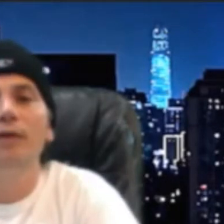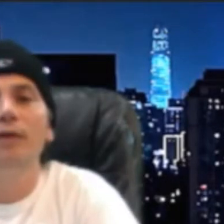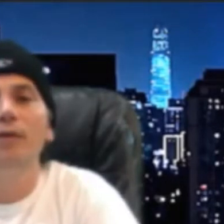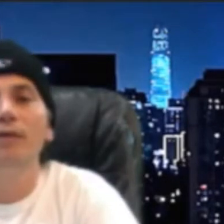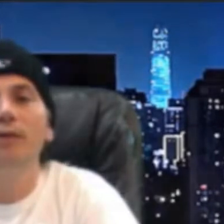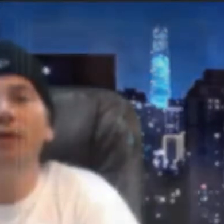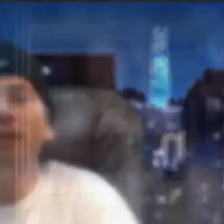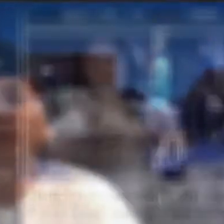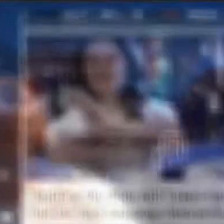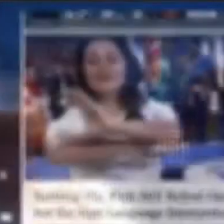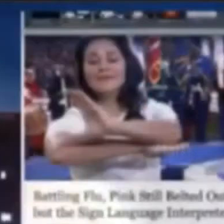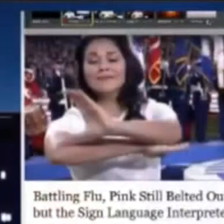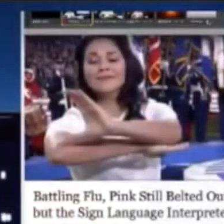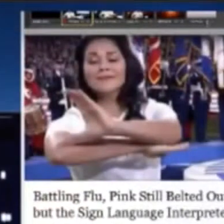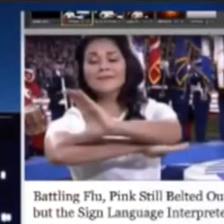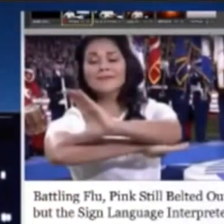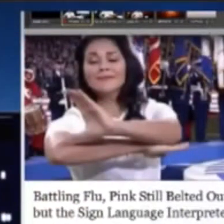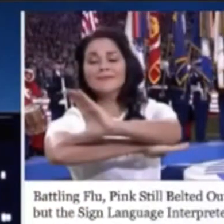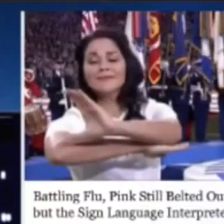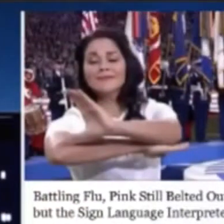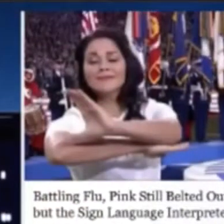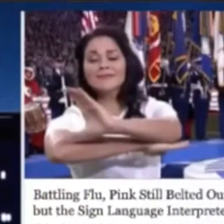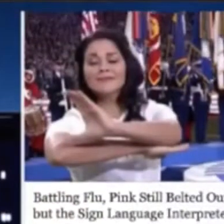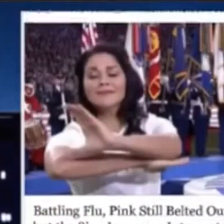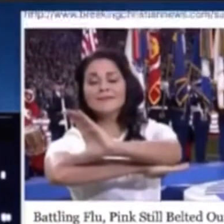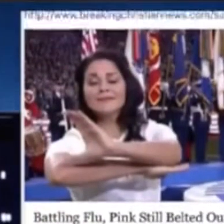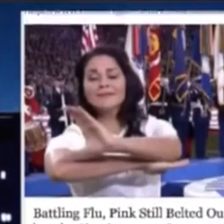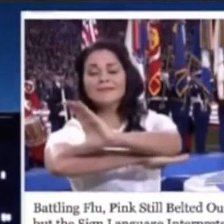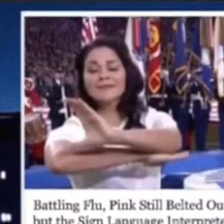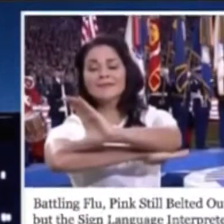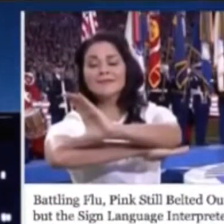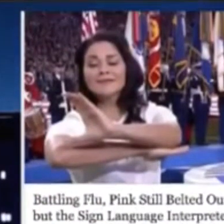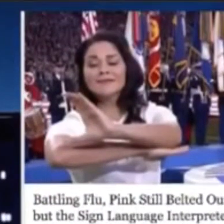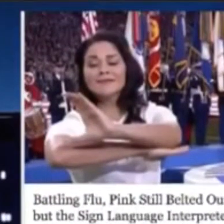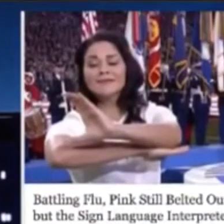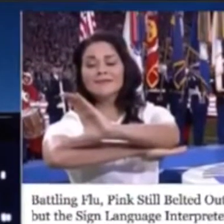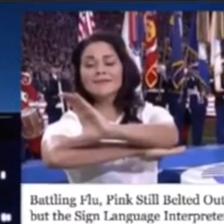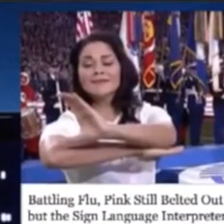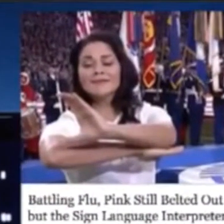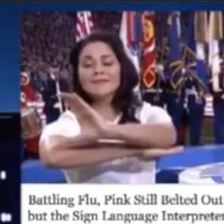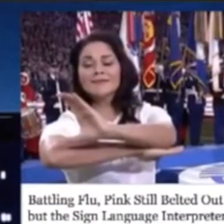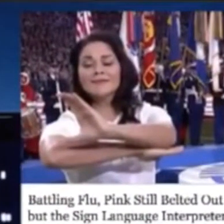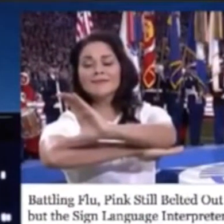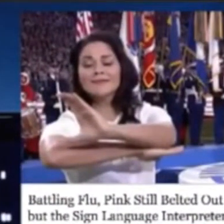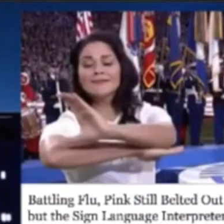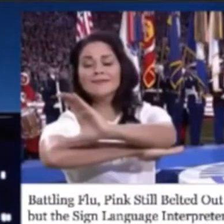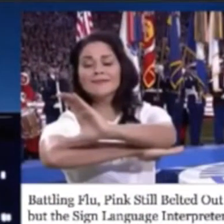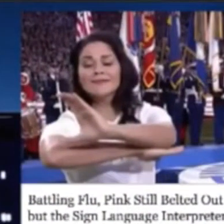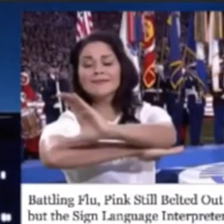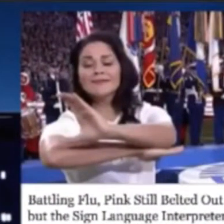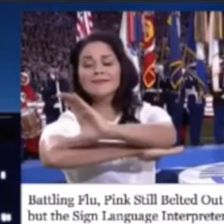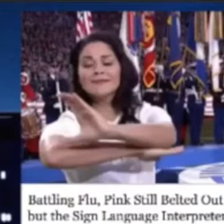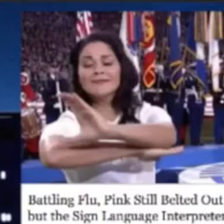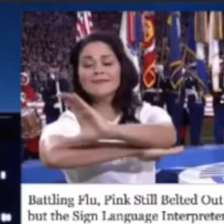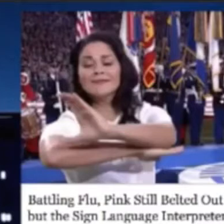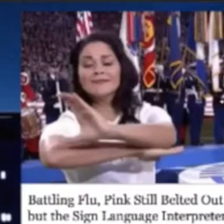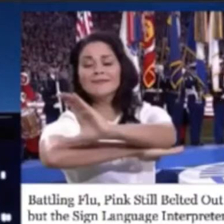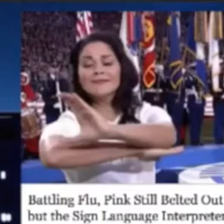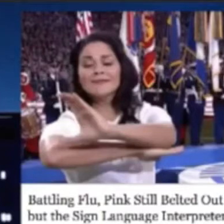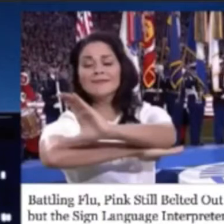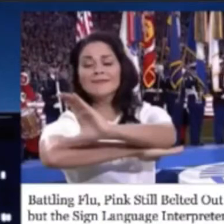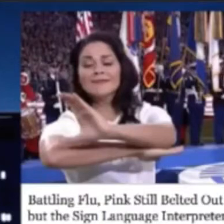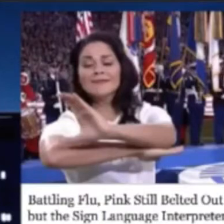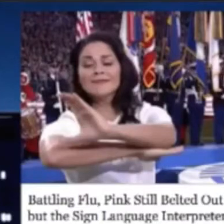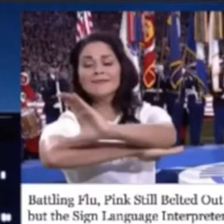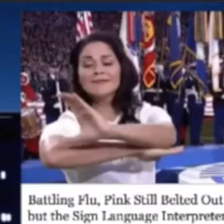about that, it always talked about the Super Bowl as being Illuminati and high stuff, you know. Basically,